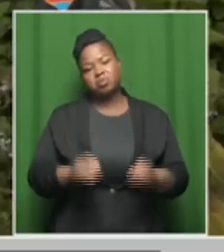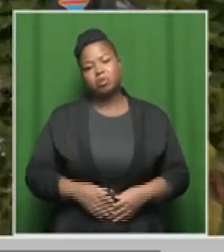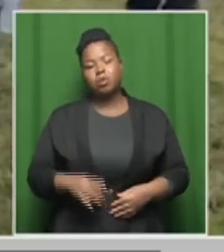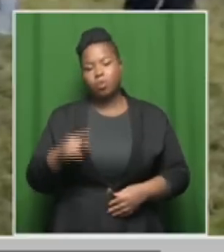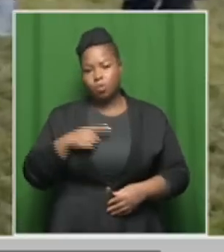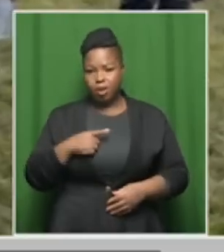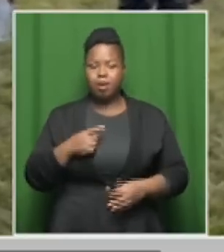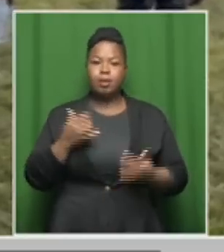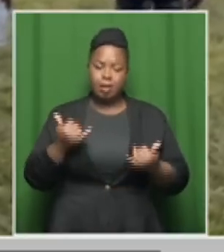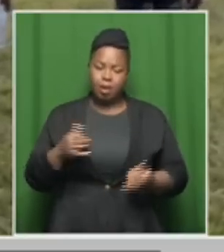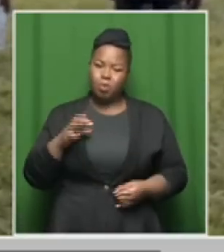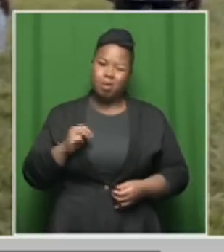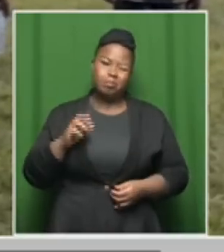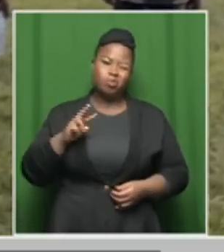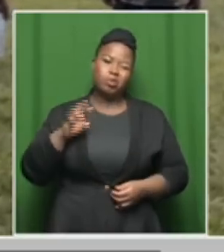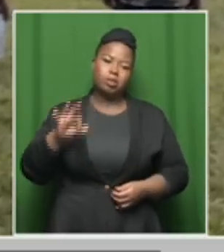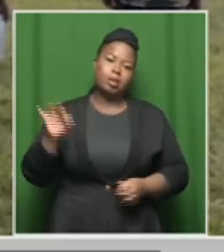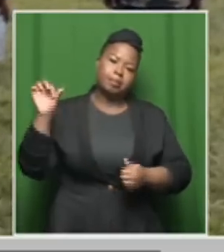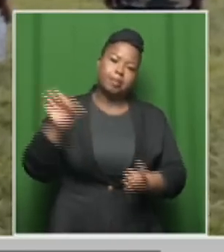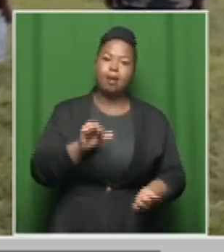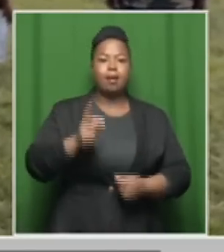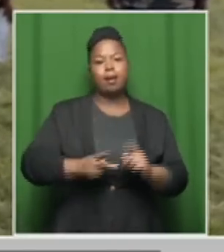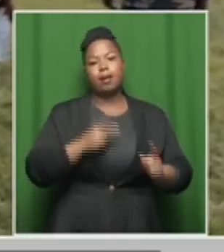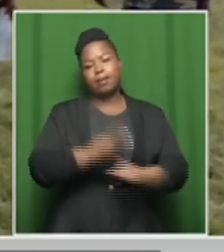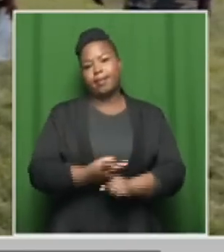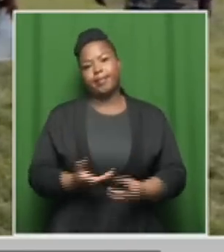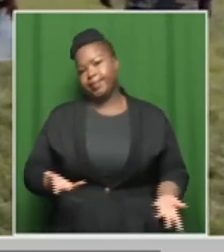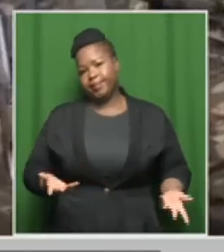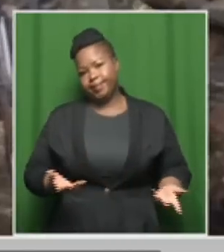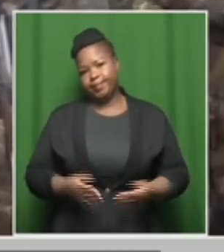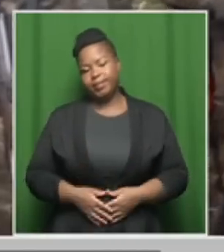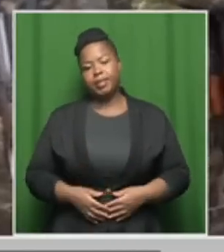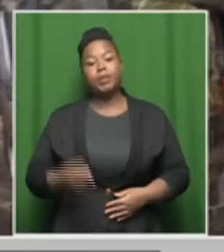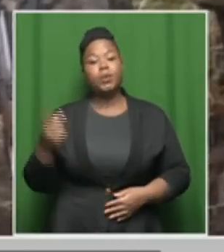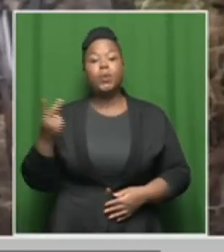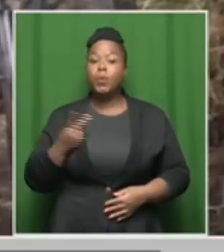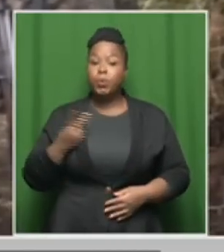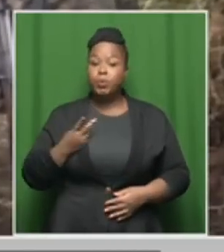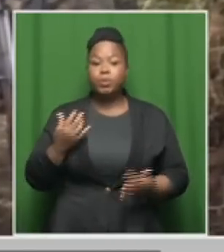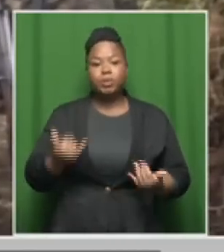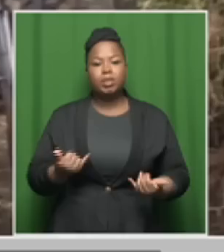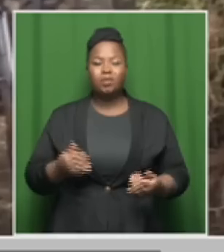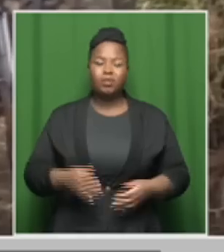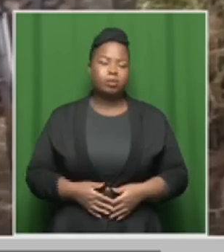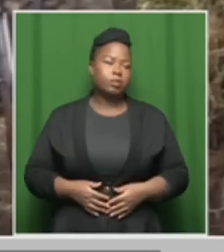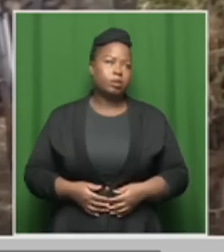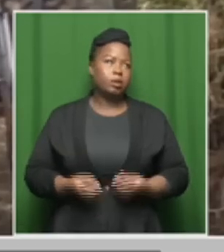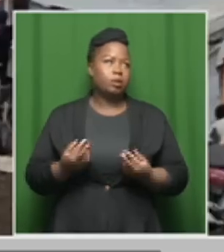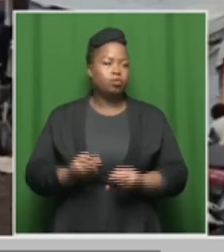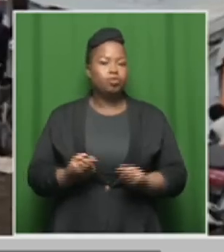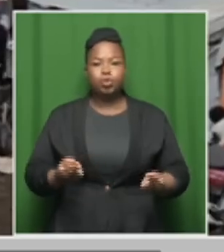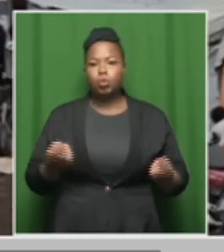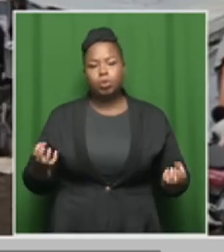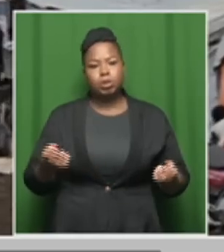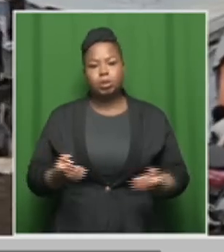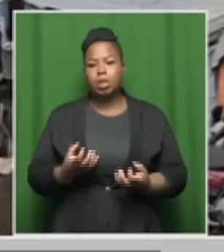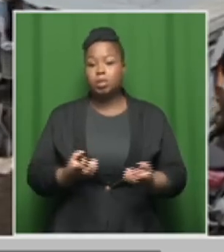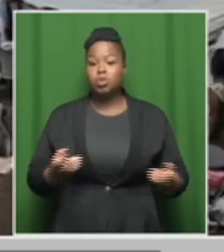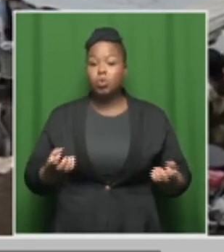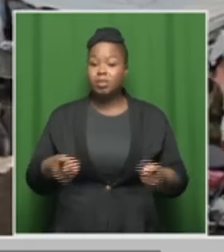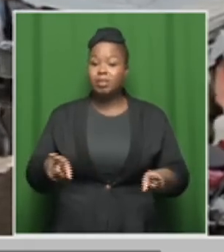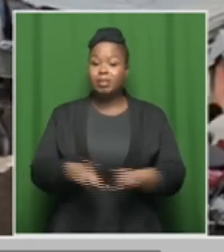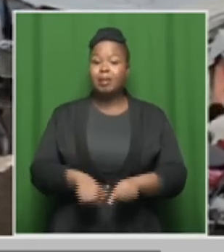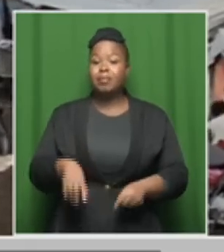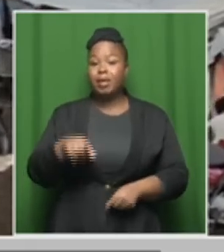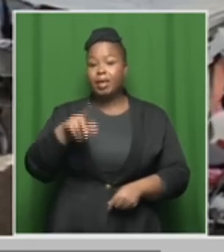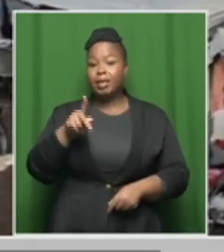M23 continuously comes back. And then into the mix, we have the whole situation about natural resources, where especially this key area of